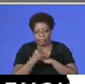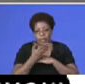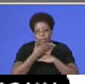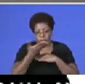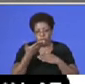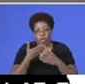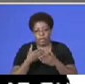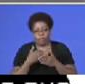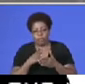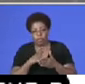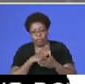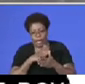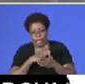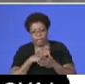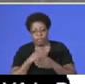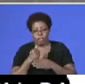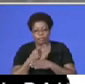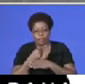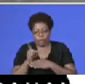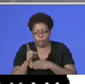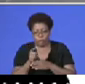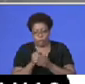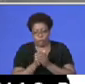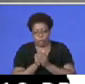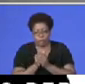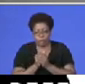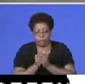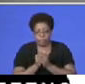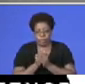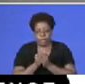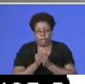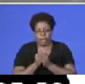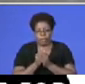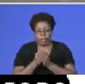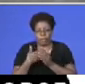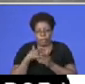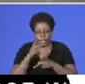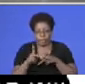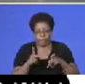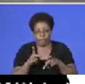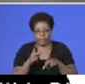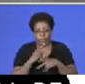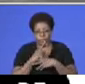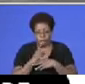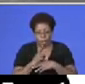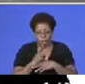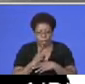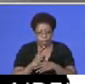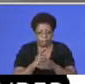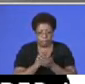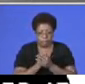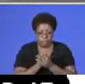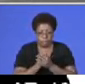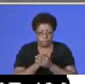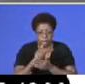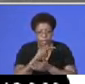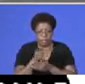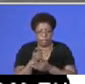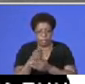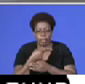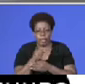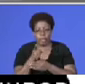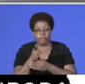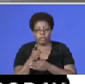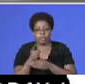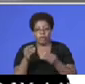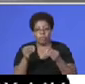the recovery for people who are undone, as my people are, is never quick enough. And so there's always room for